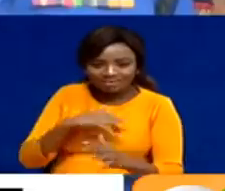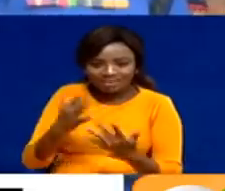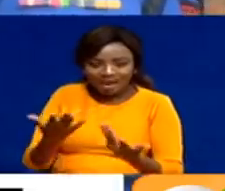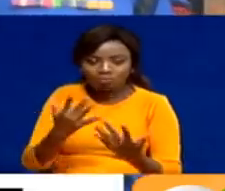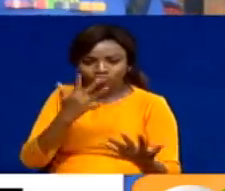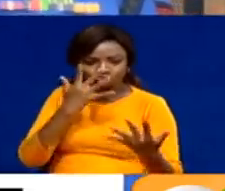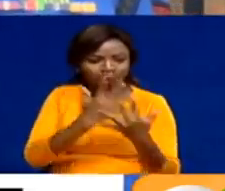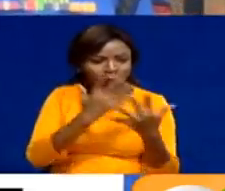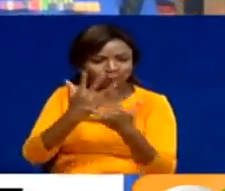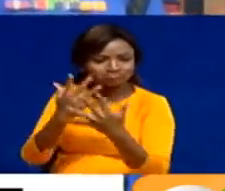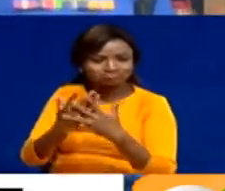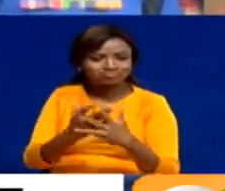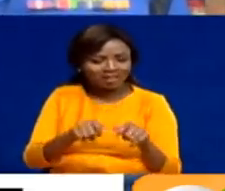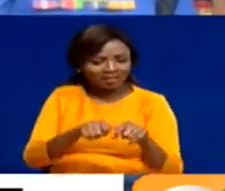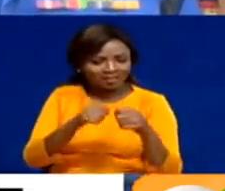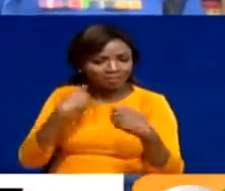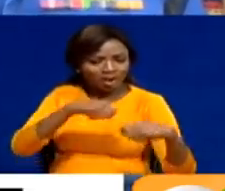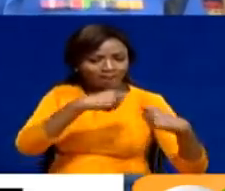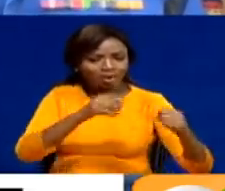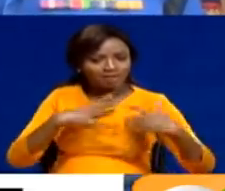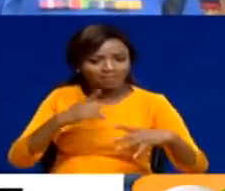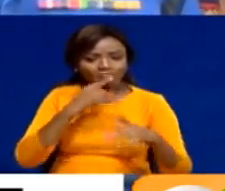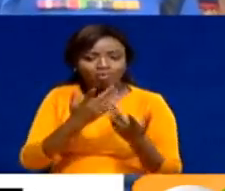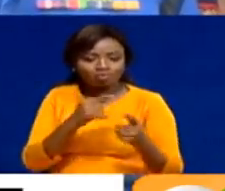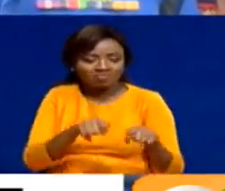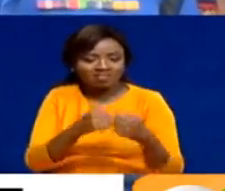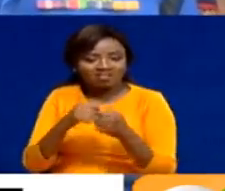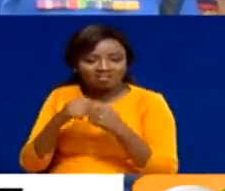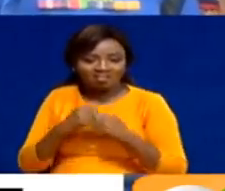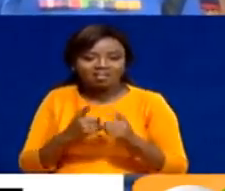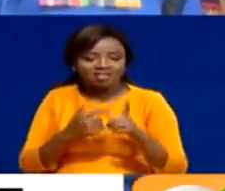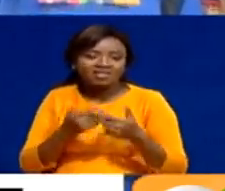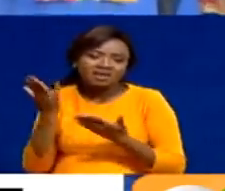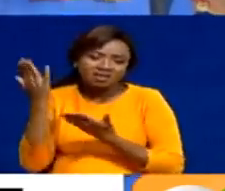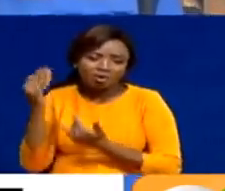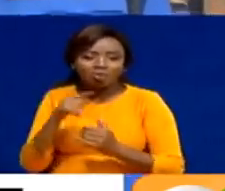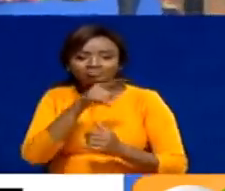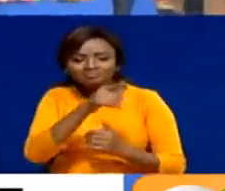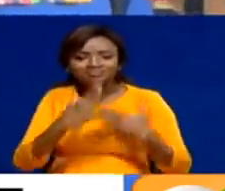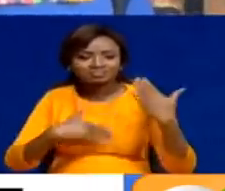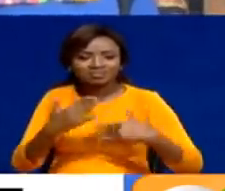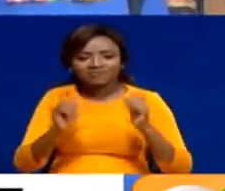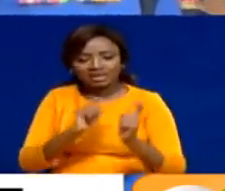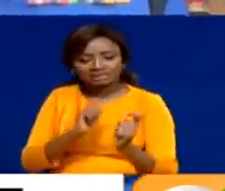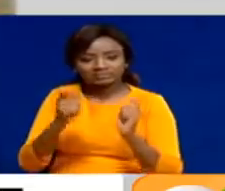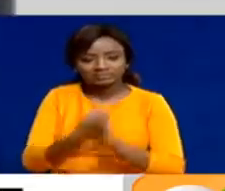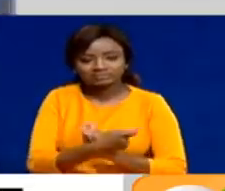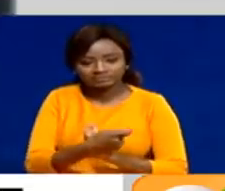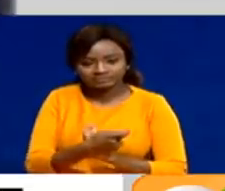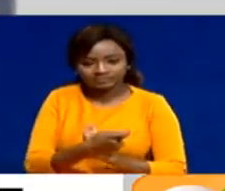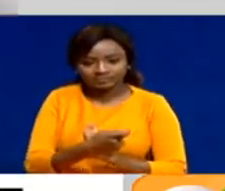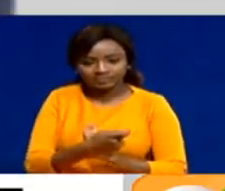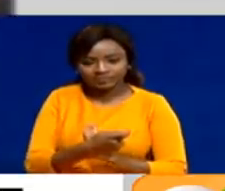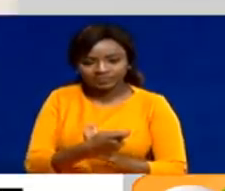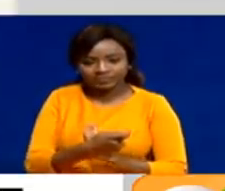these borders so that we are able to talk to them to change their behaviors in so doing.